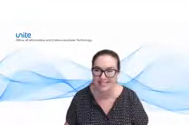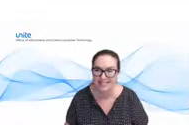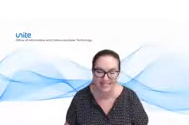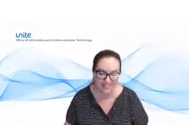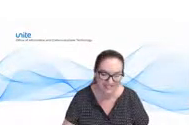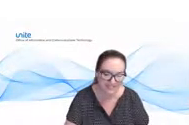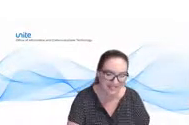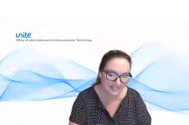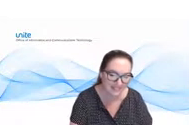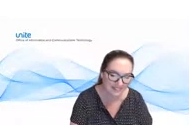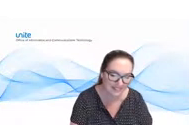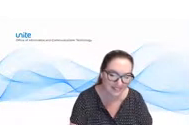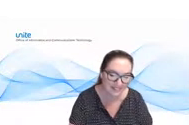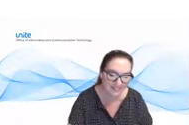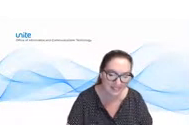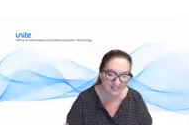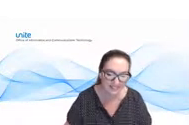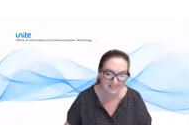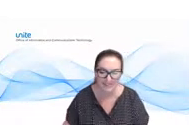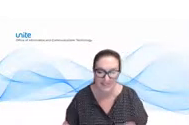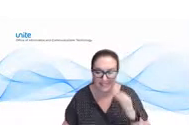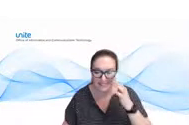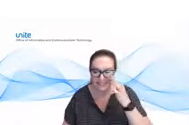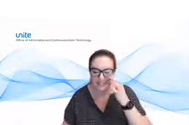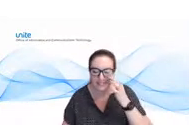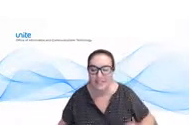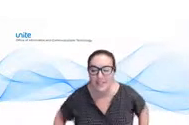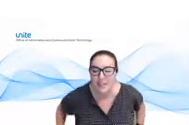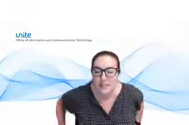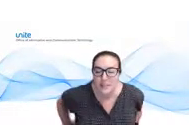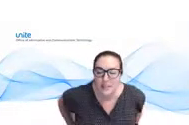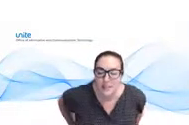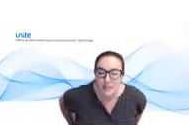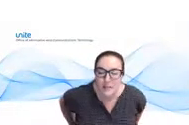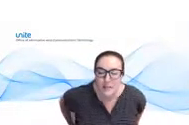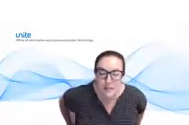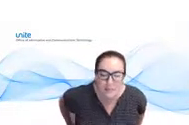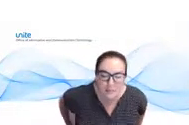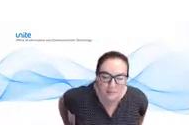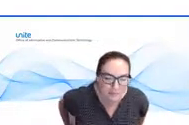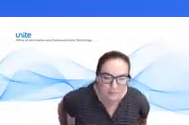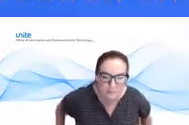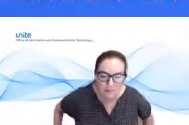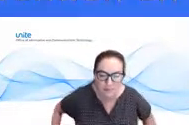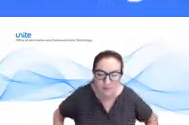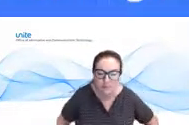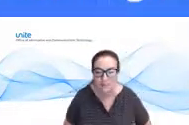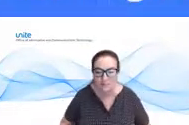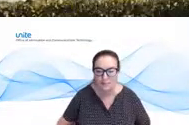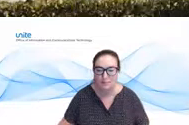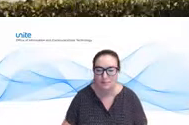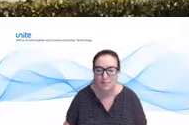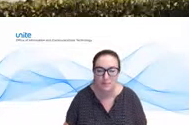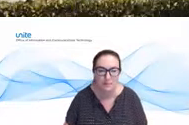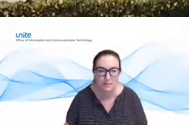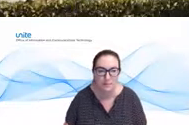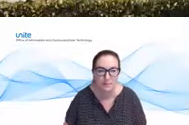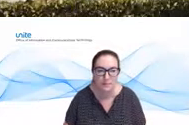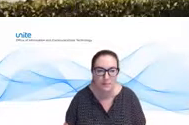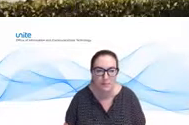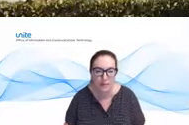take you through some of the great initiatives that the Office of Information and Technology has taken in the UN Secretariat level,